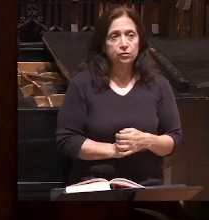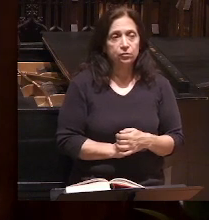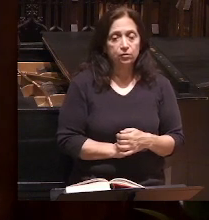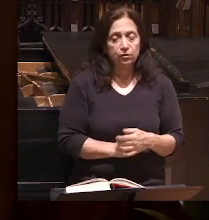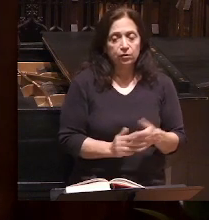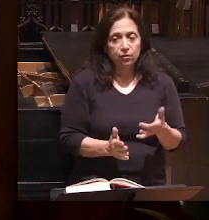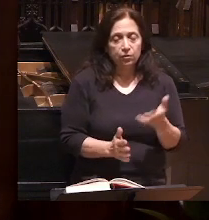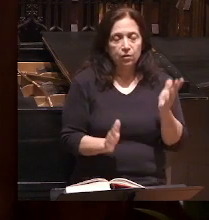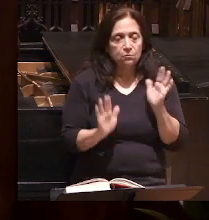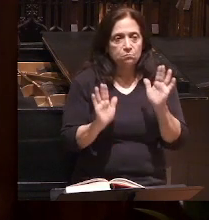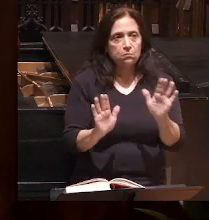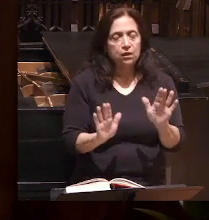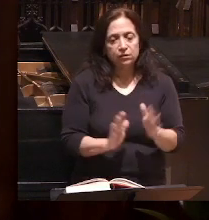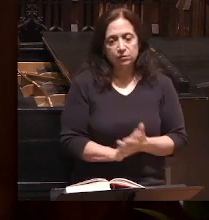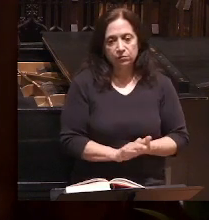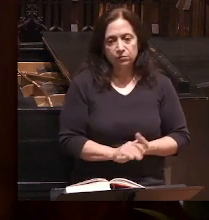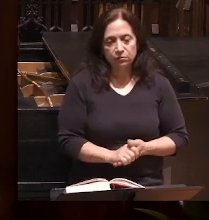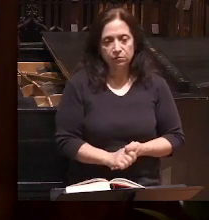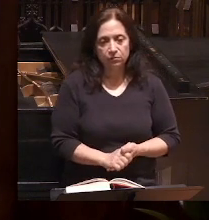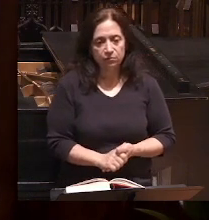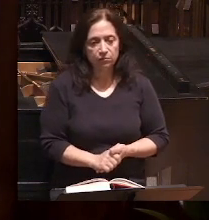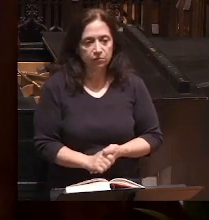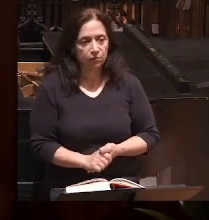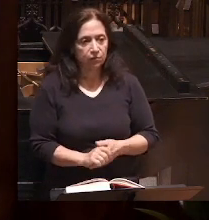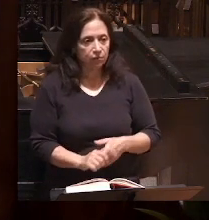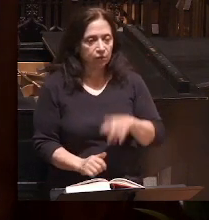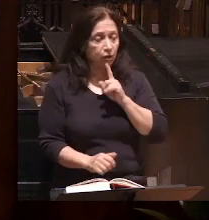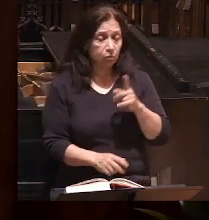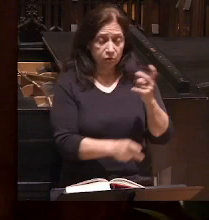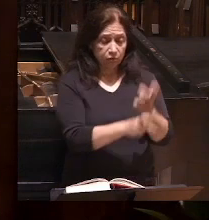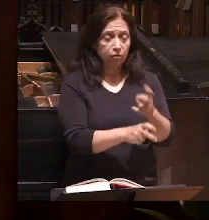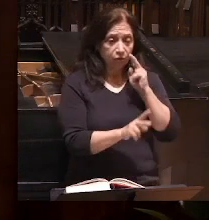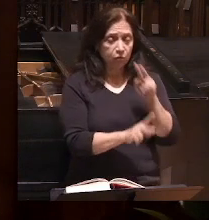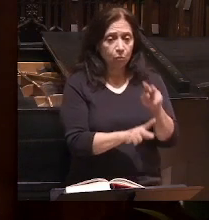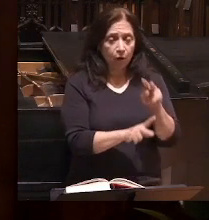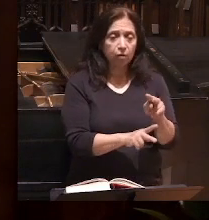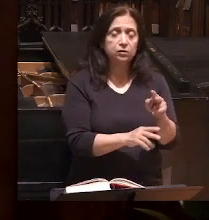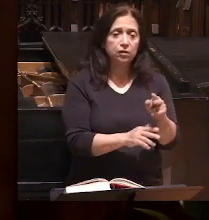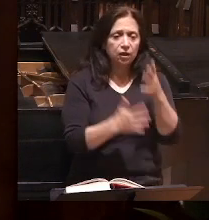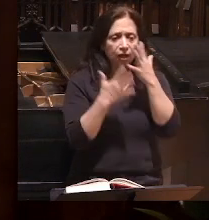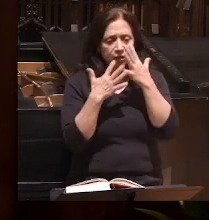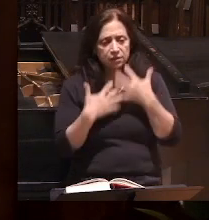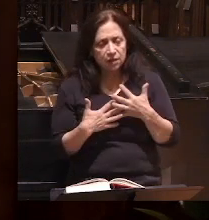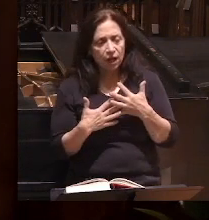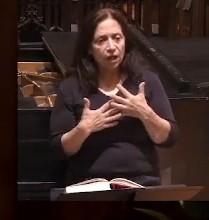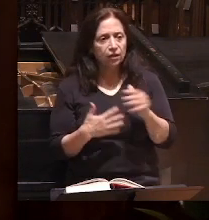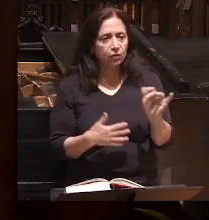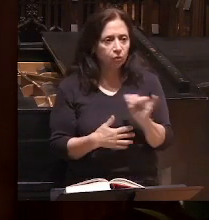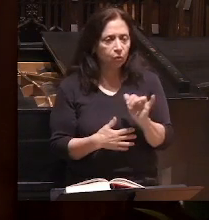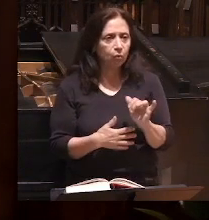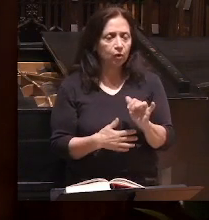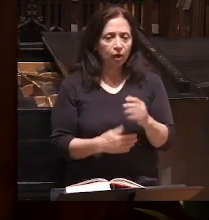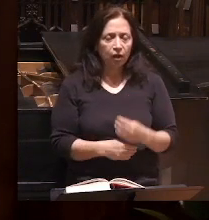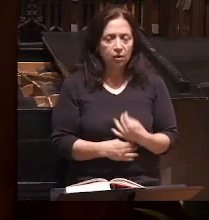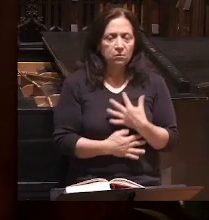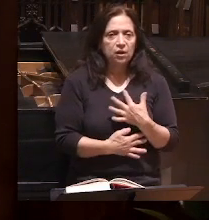nothing short of spectacular. It was hard. It was sad. It made